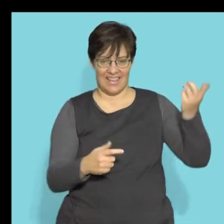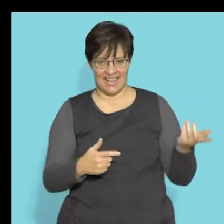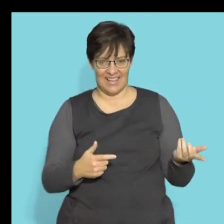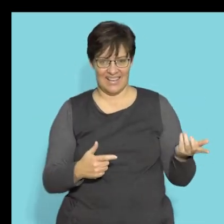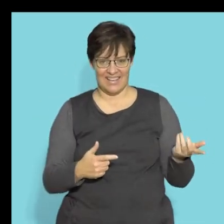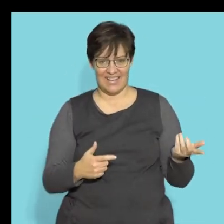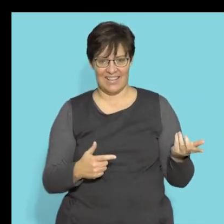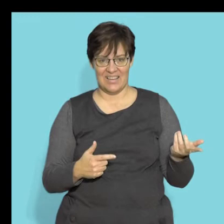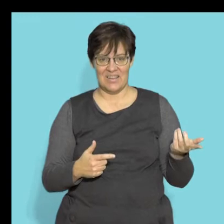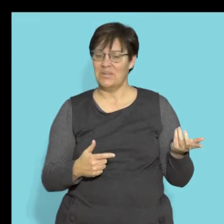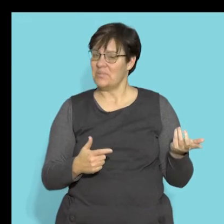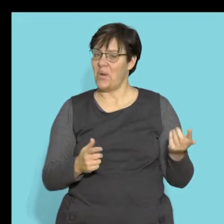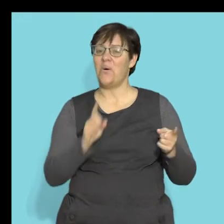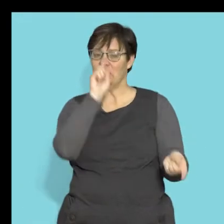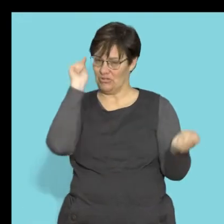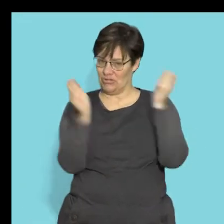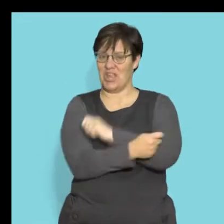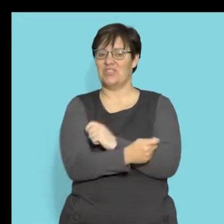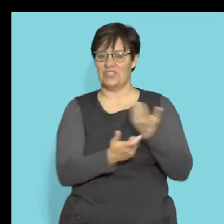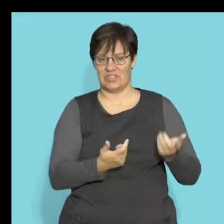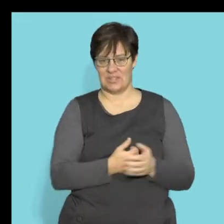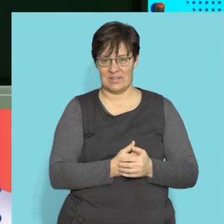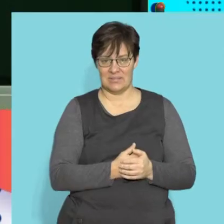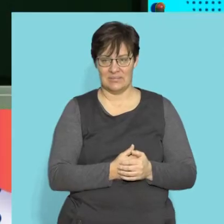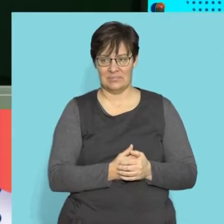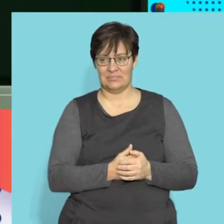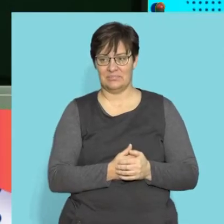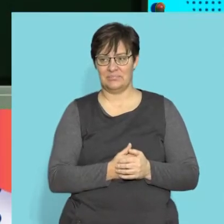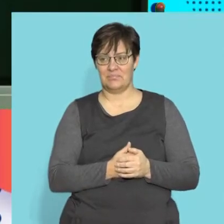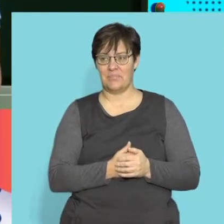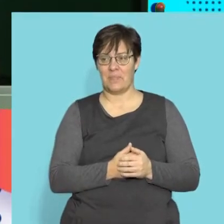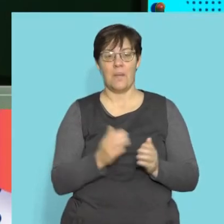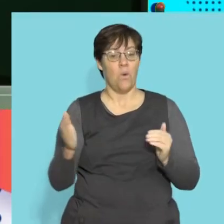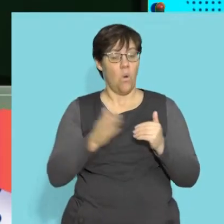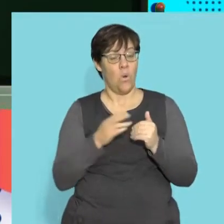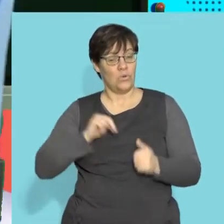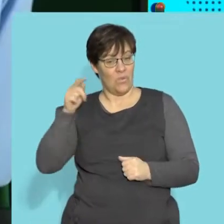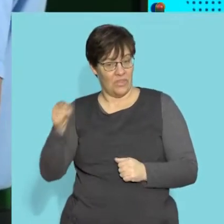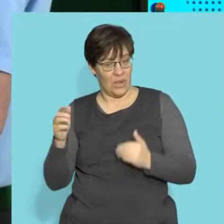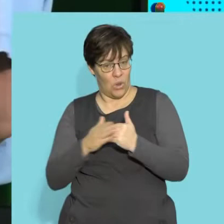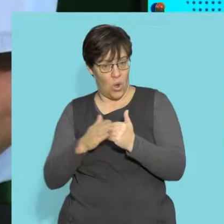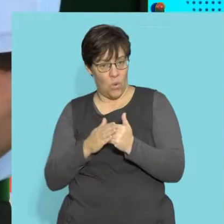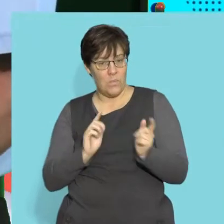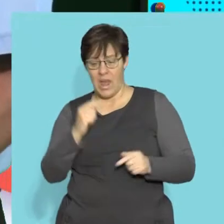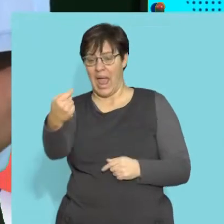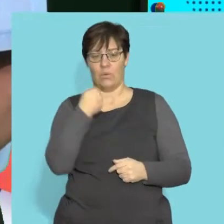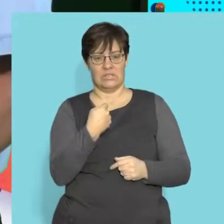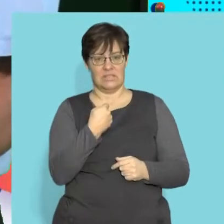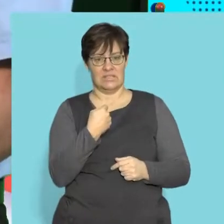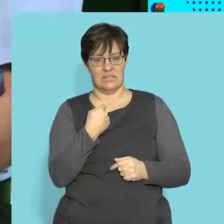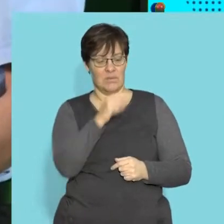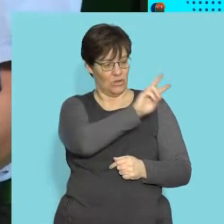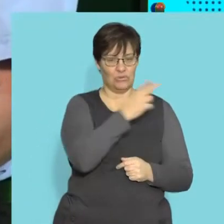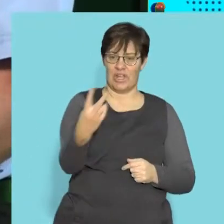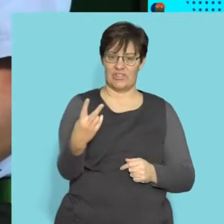A was going into the board on this side, closest to the South Pole. When it's closest to the North Pole, it's now